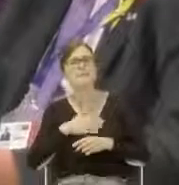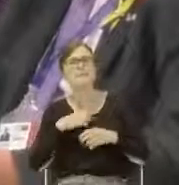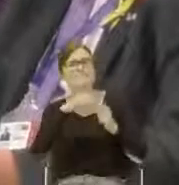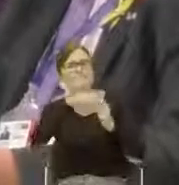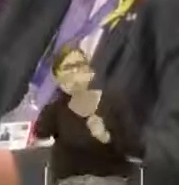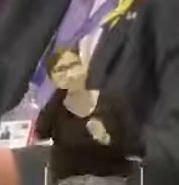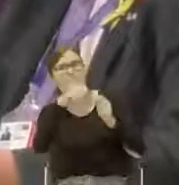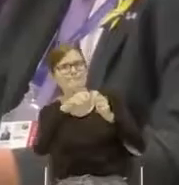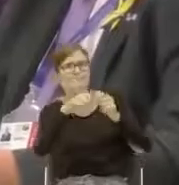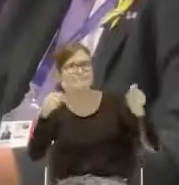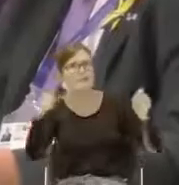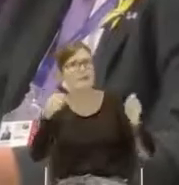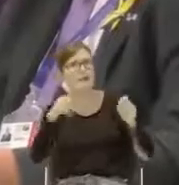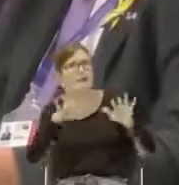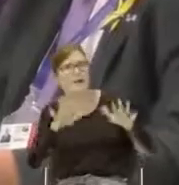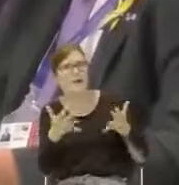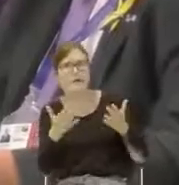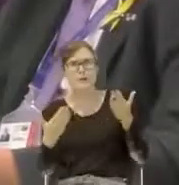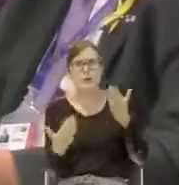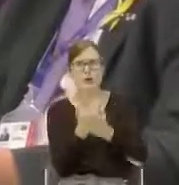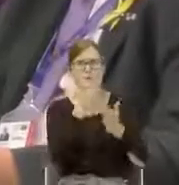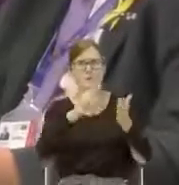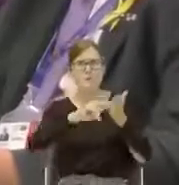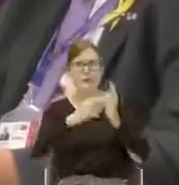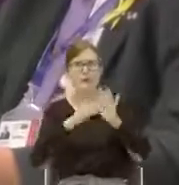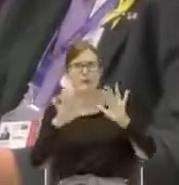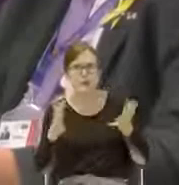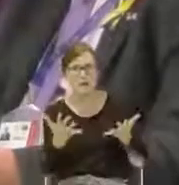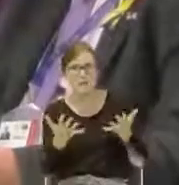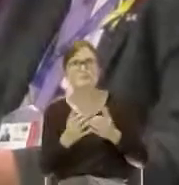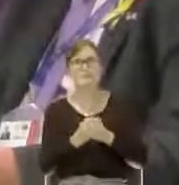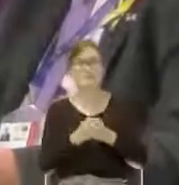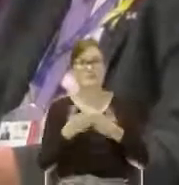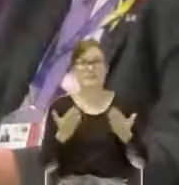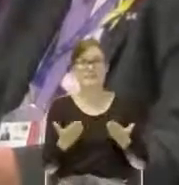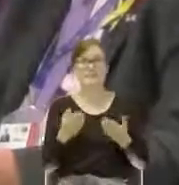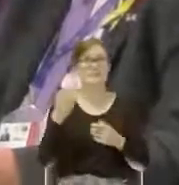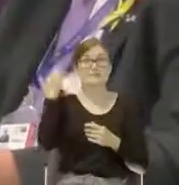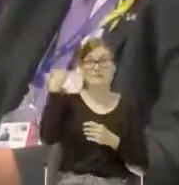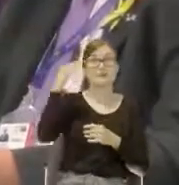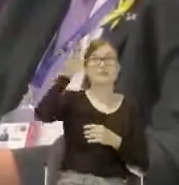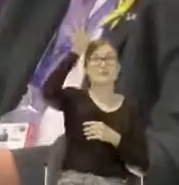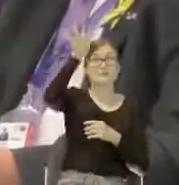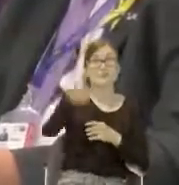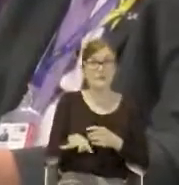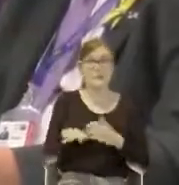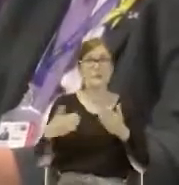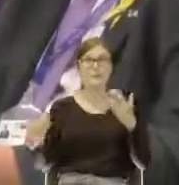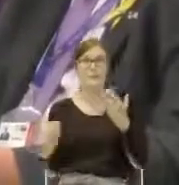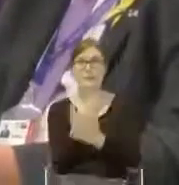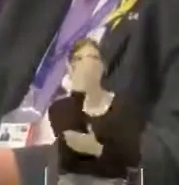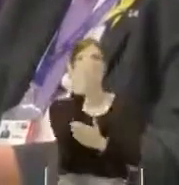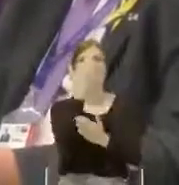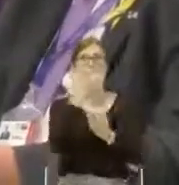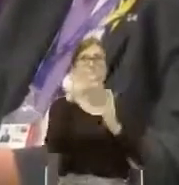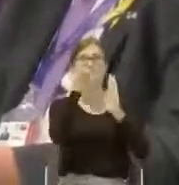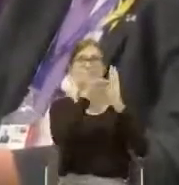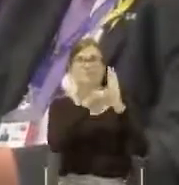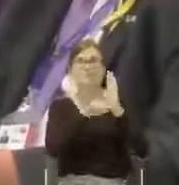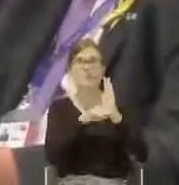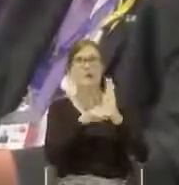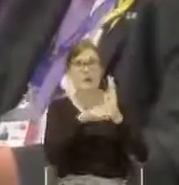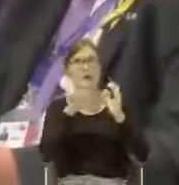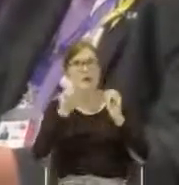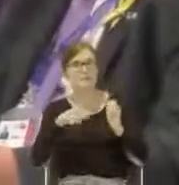So as the President of General Assembly, His Excellency Mr. Abdullah Shahid noted, the high-level meeting was one of the most